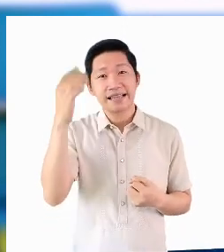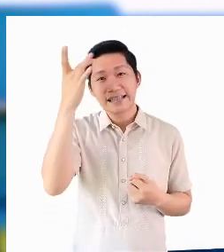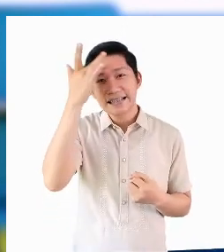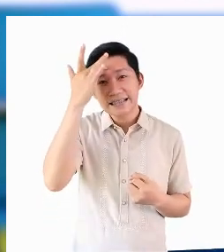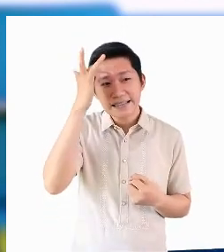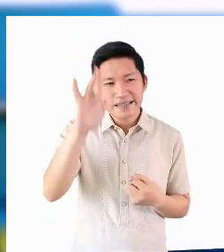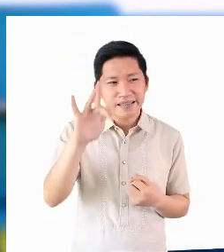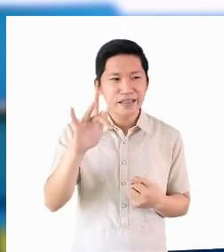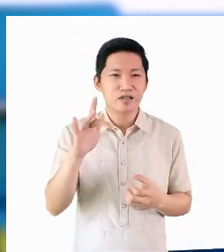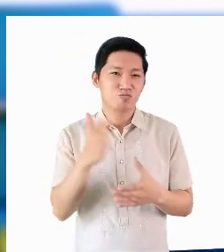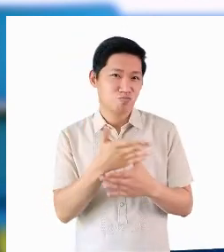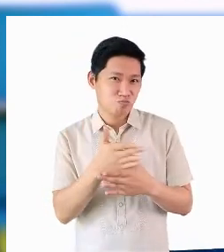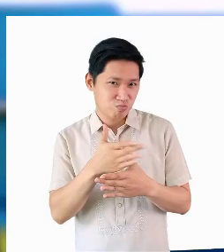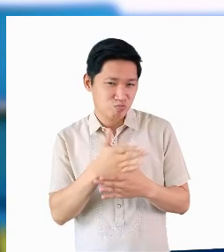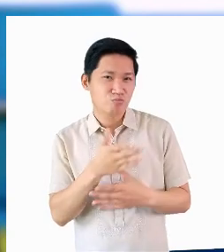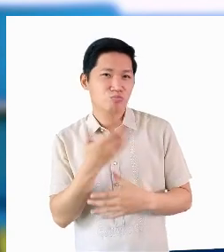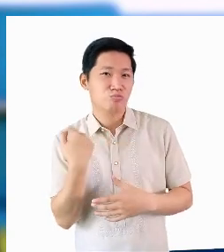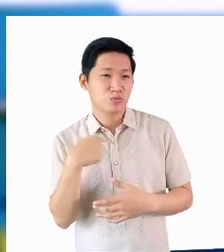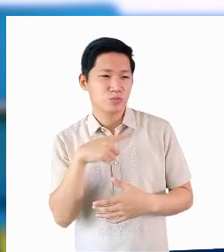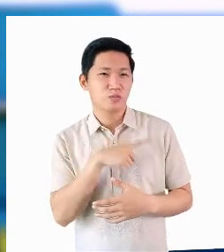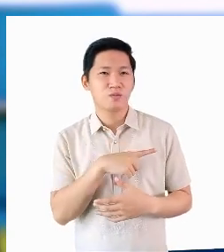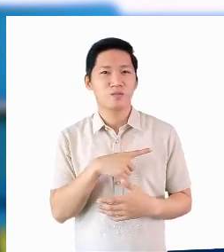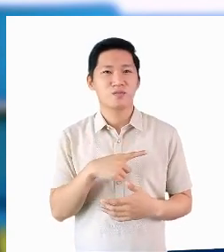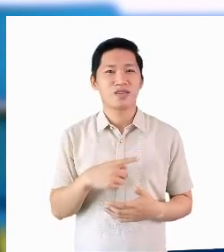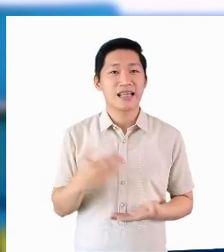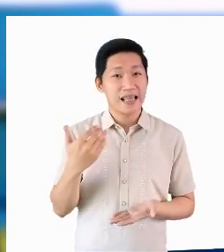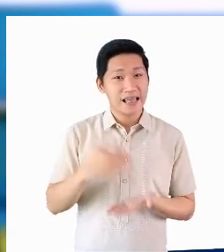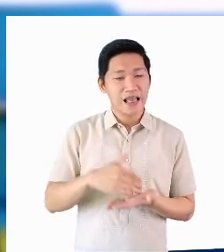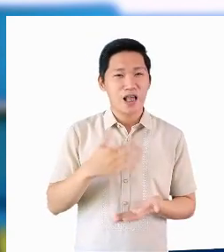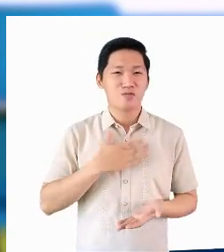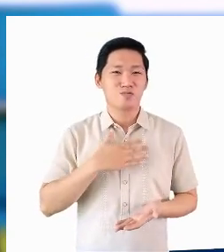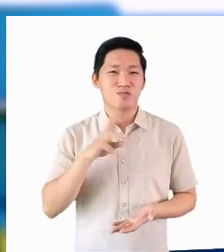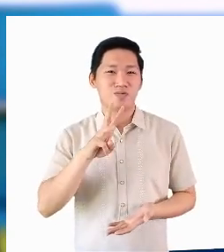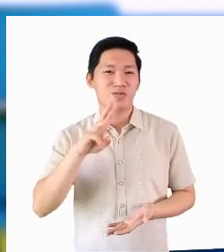smarter when we share. Once again, this is Sir Will,